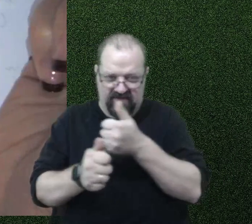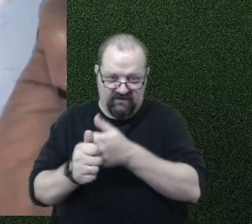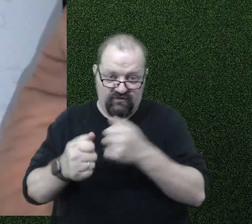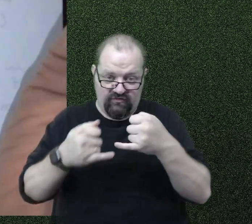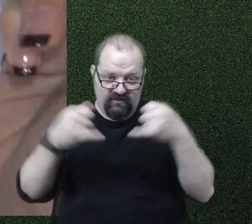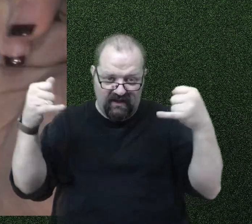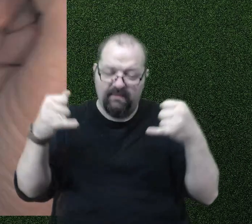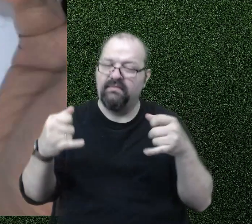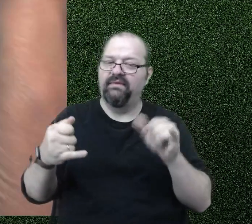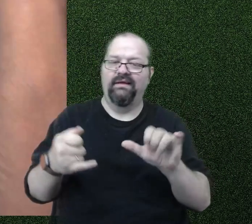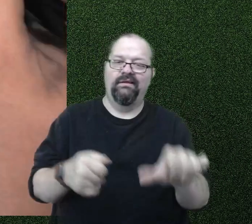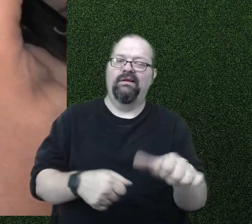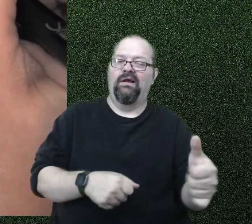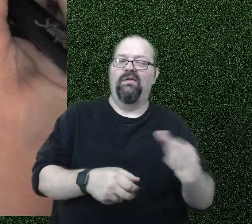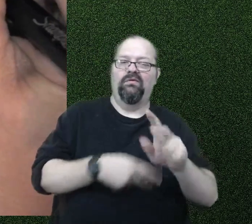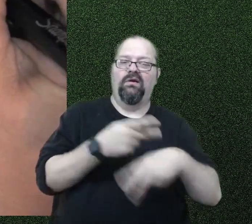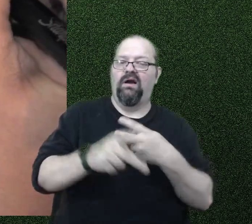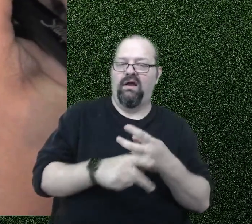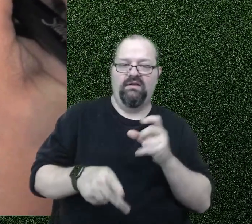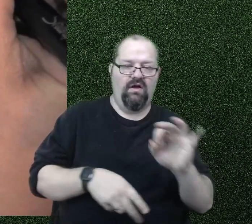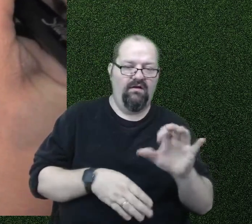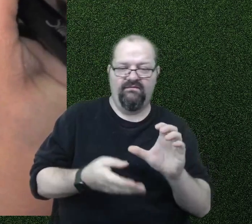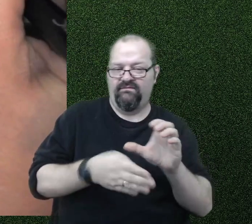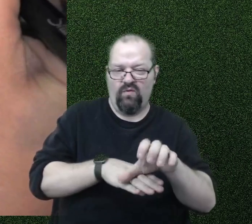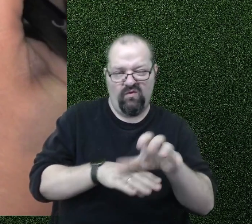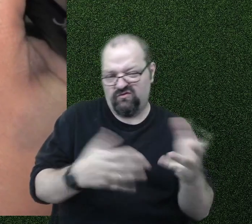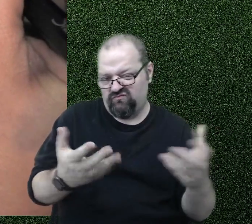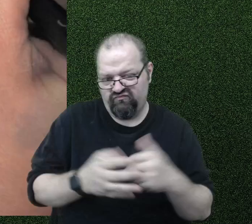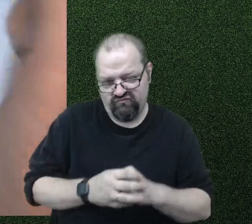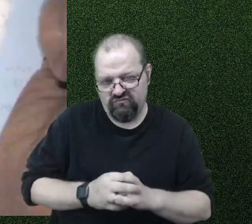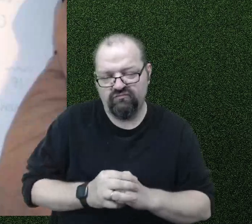version of force. It's force.